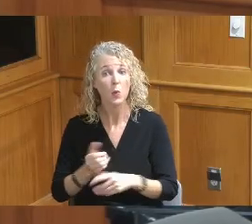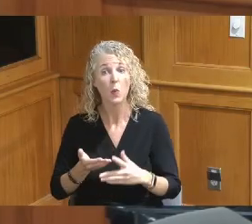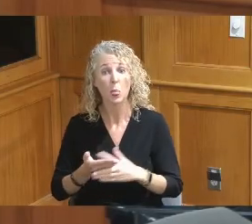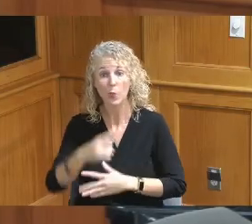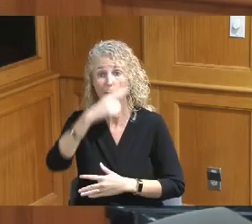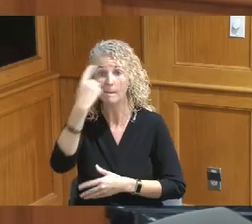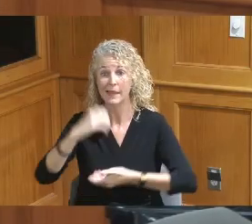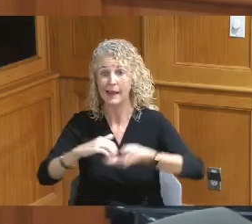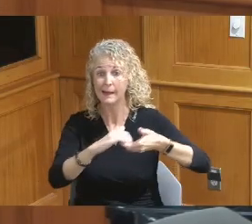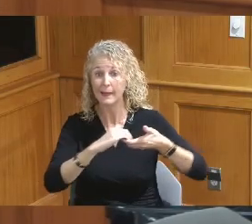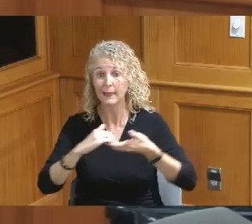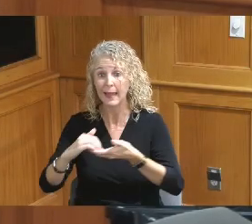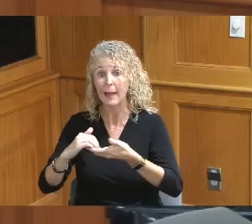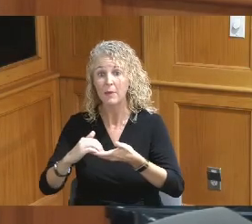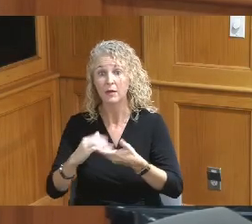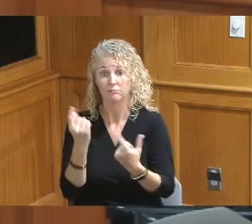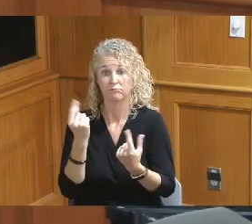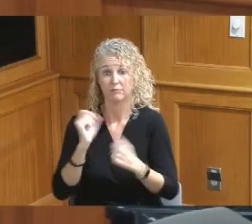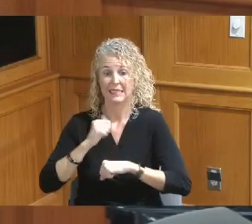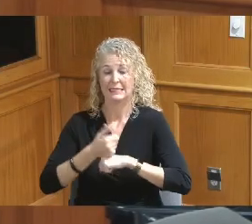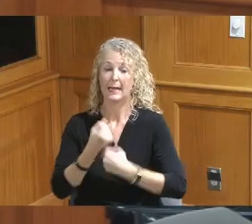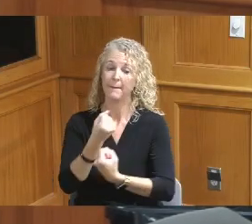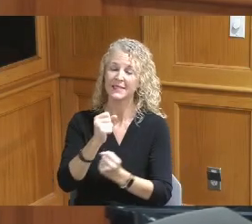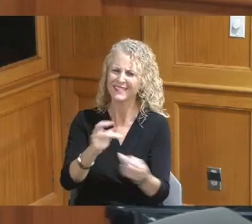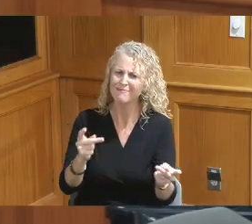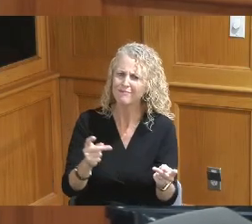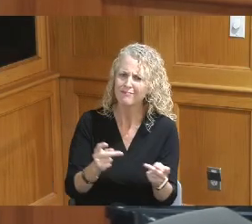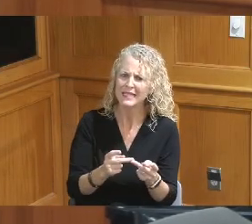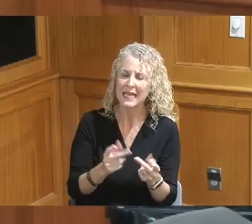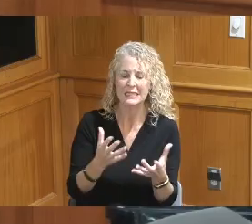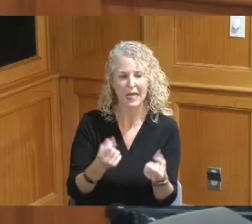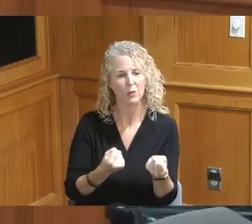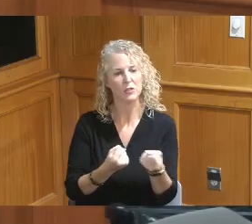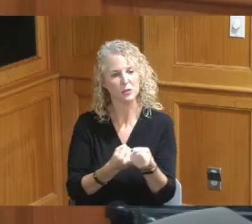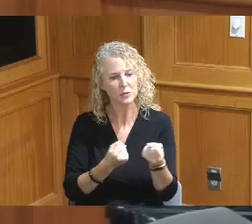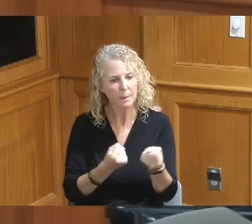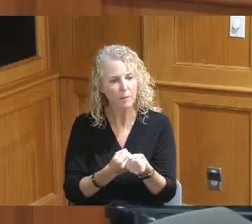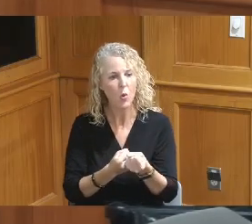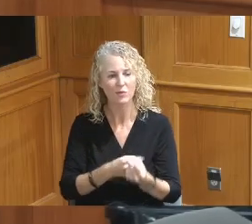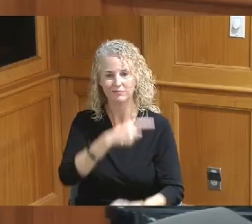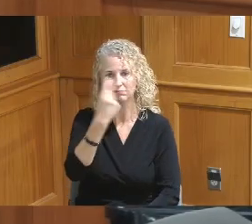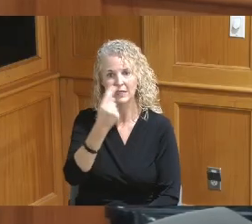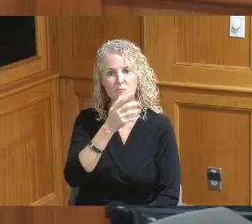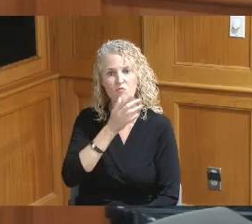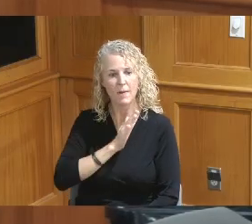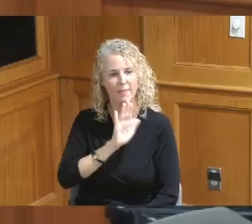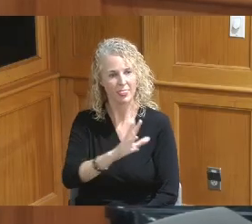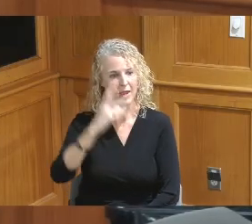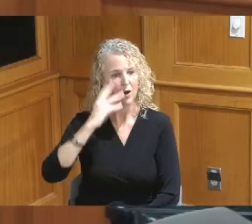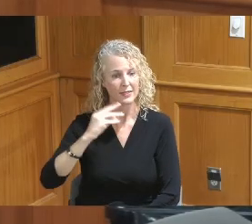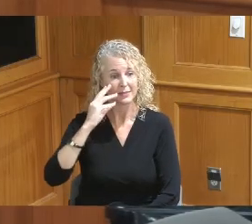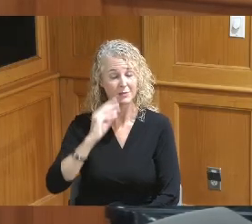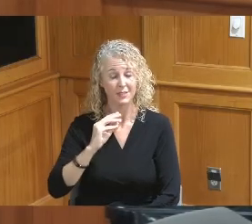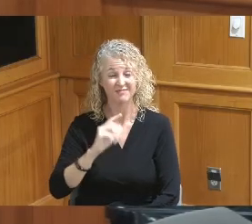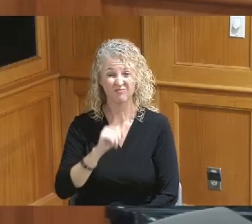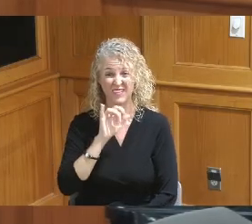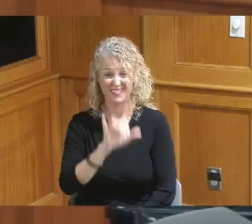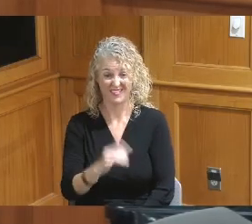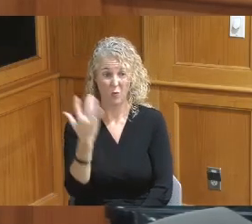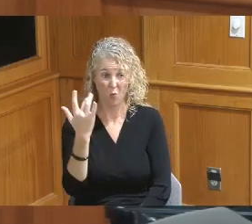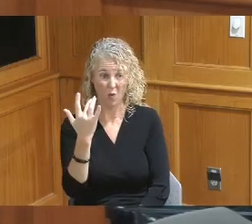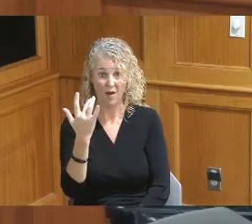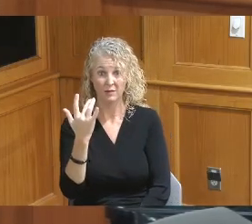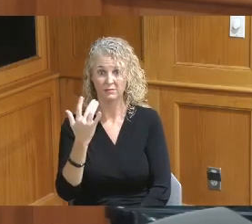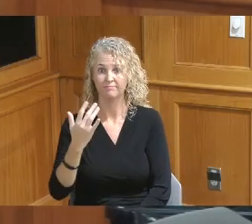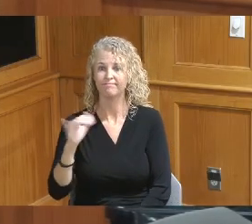Black Collaborative, creating safe spaces and affirming the Black life experience, is rooted in the lived experiences of those